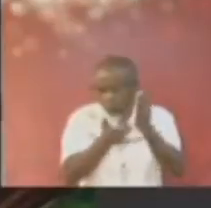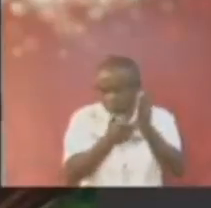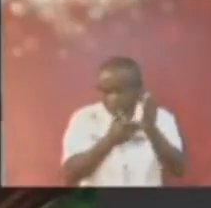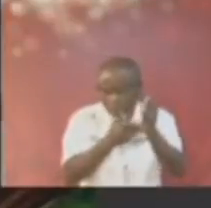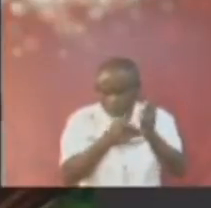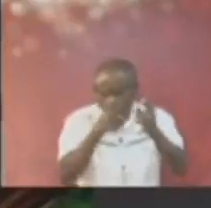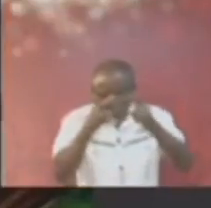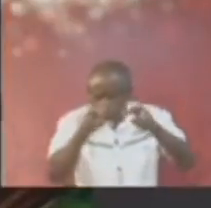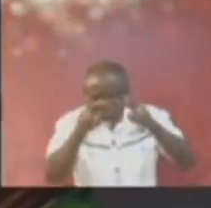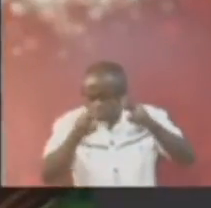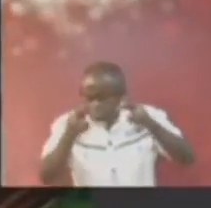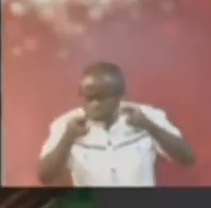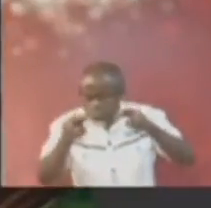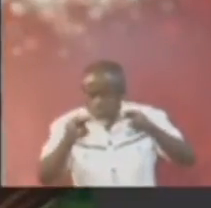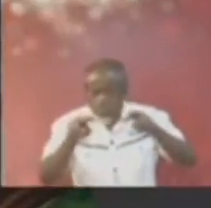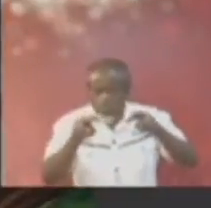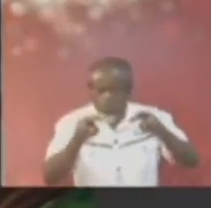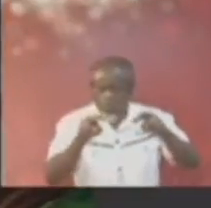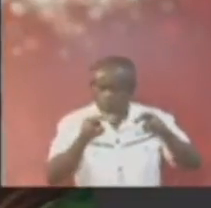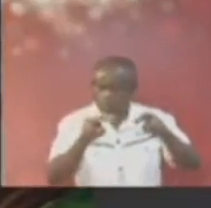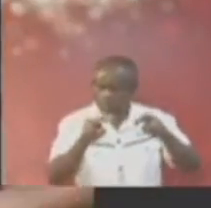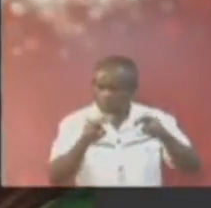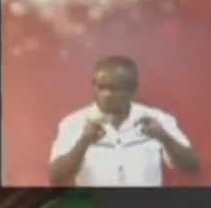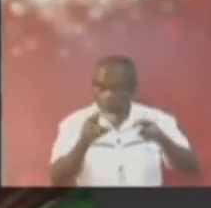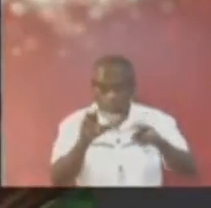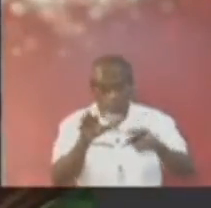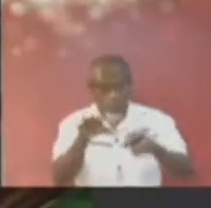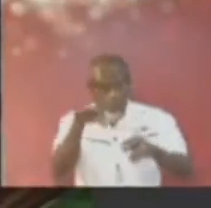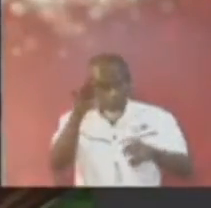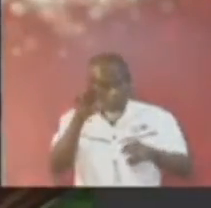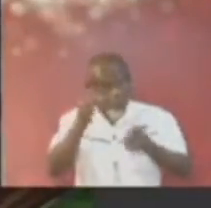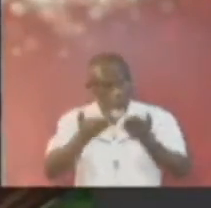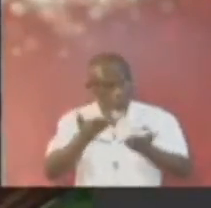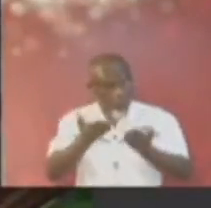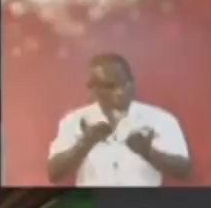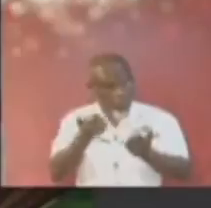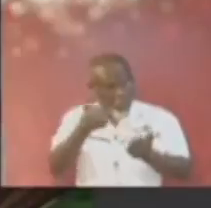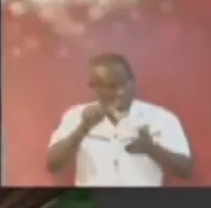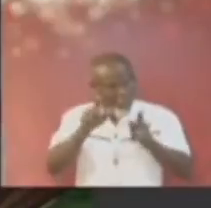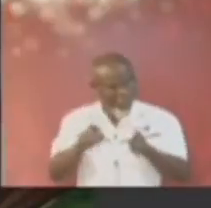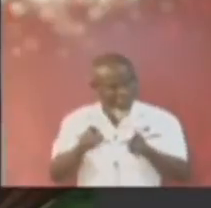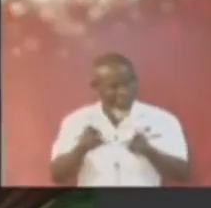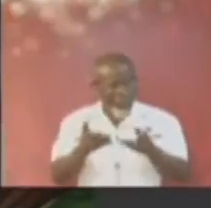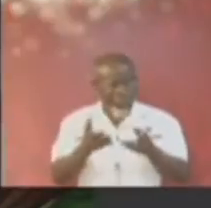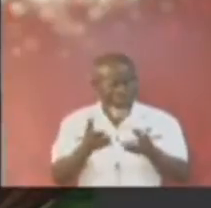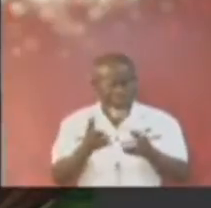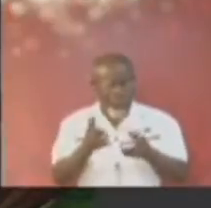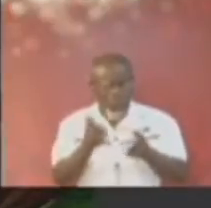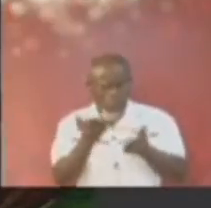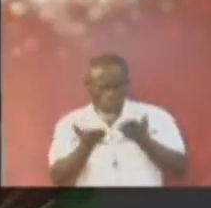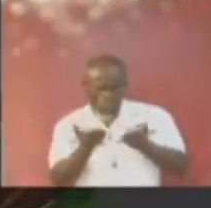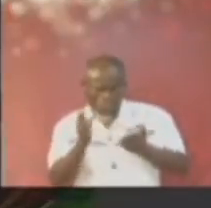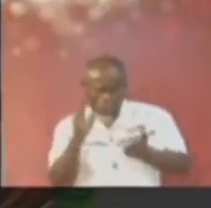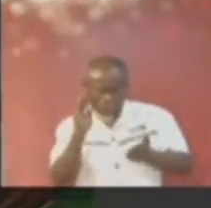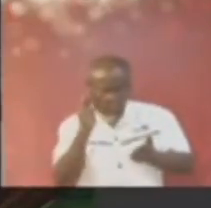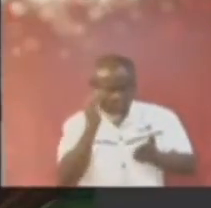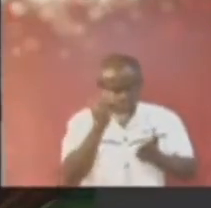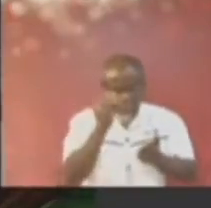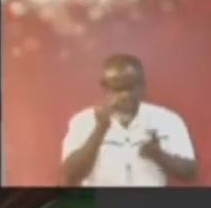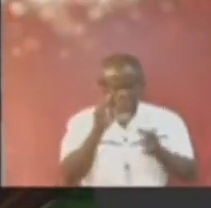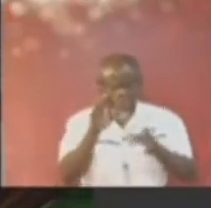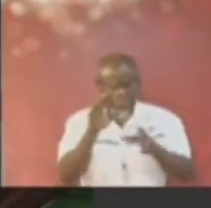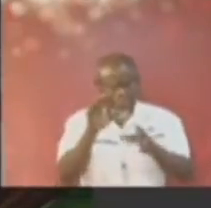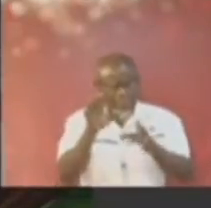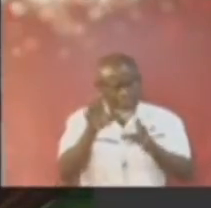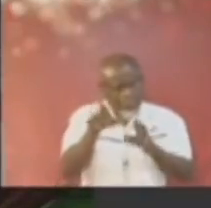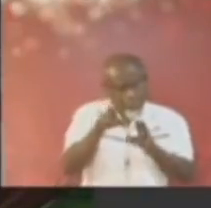yet anyone, no matter how small the percentages may be, anyone who may have seemingly contracted the virus